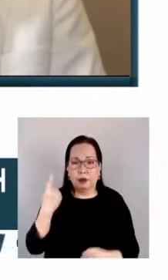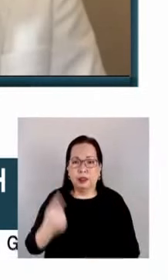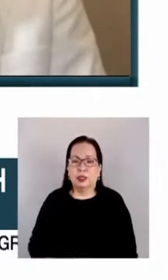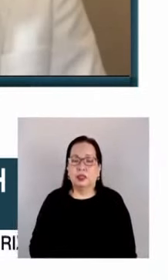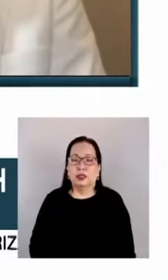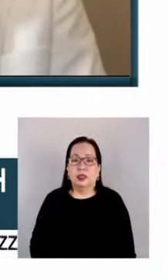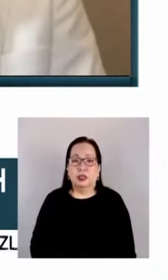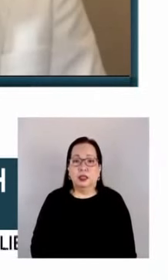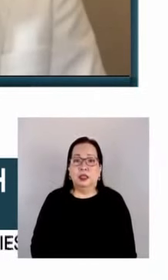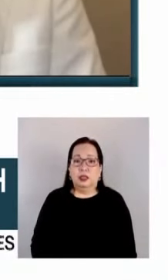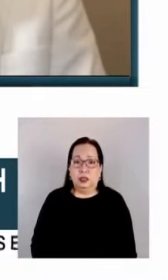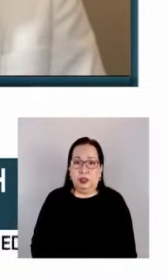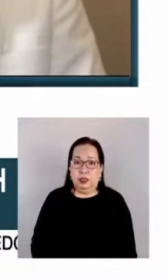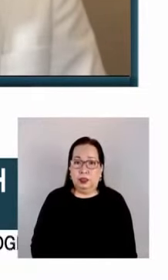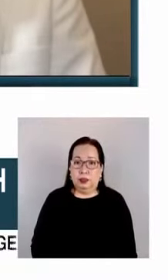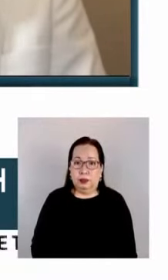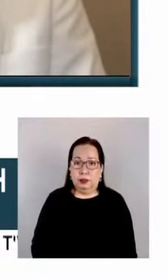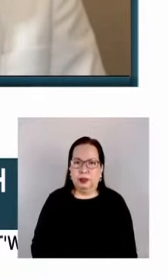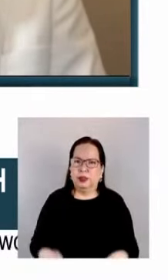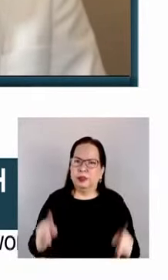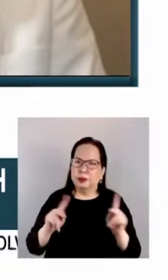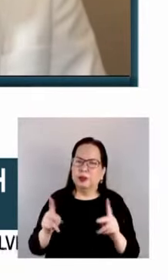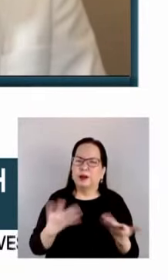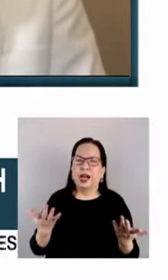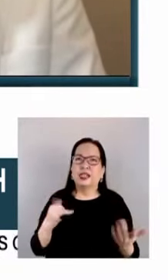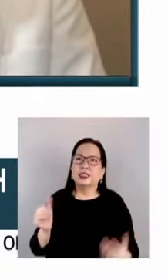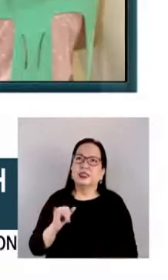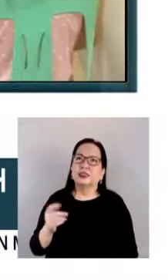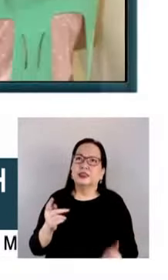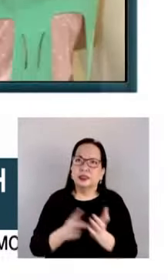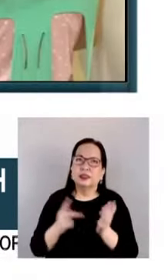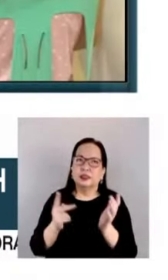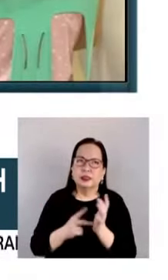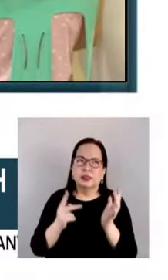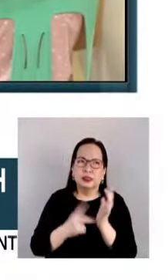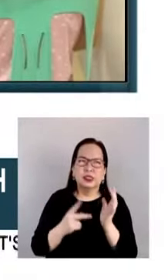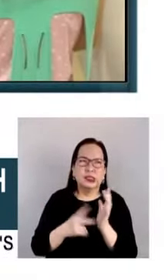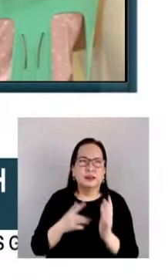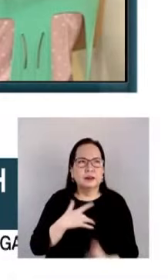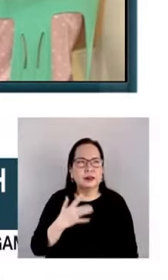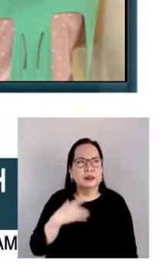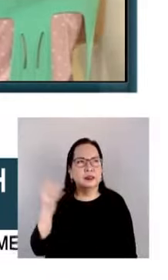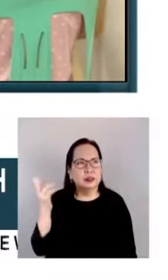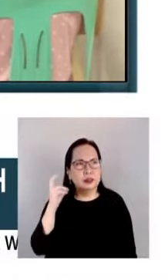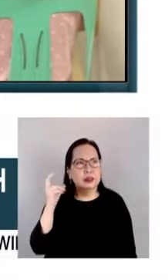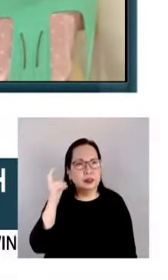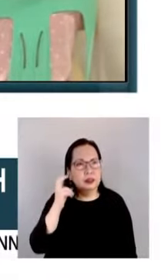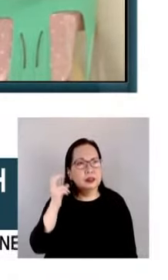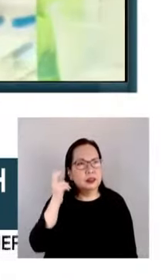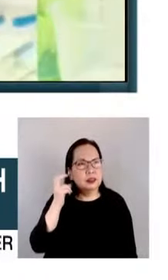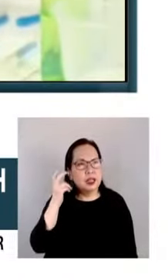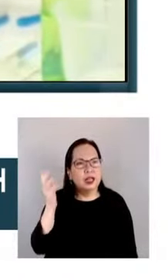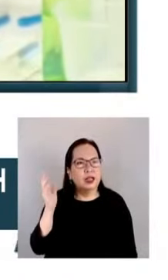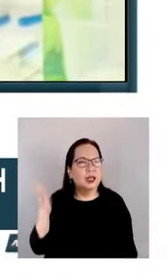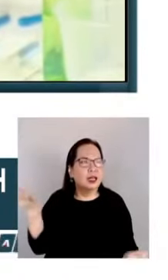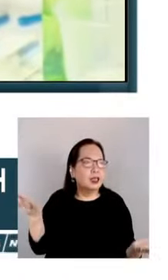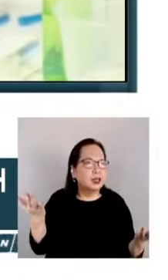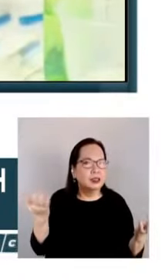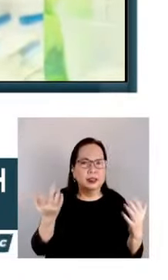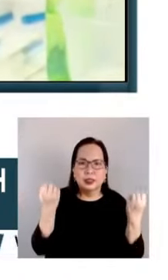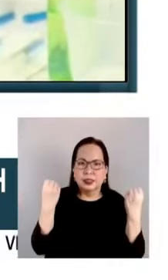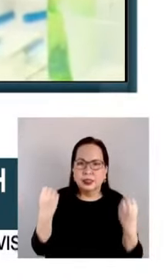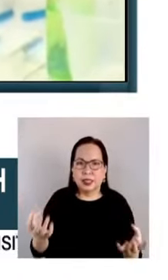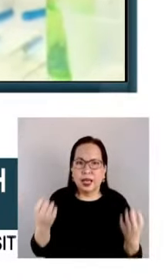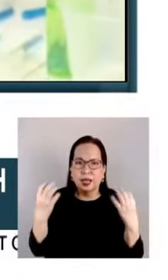time, people are keep on hearing this and so routine, and they have other things to be